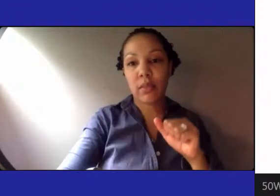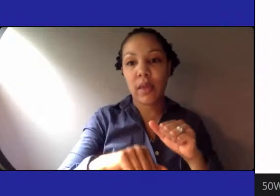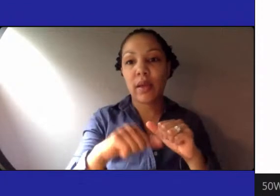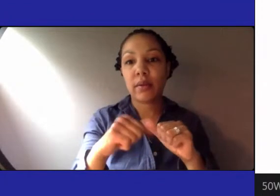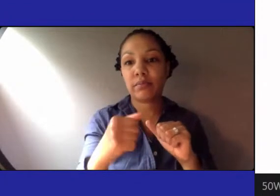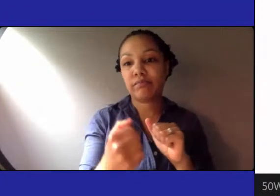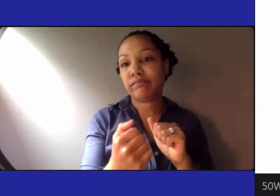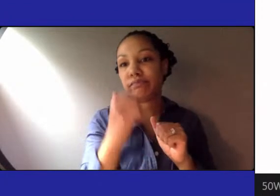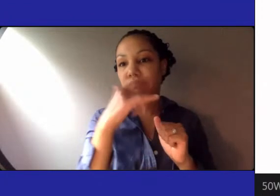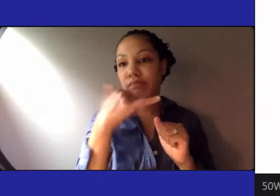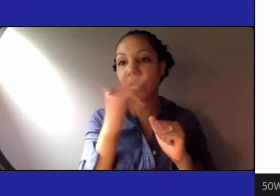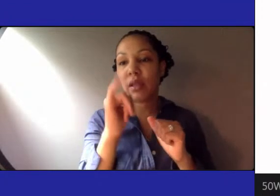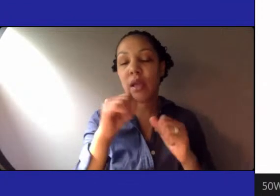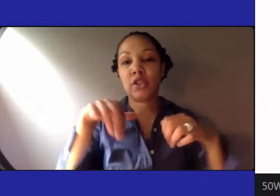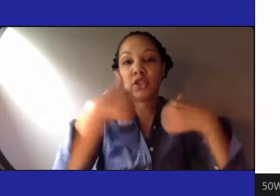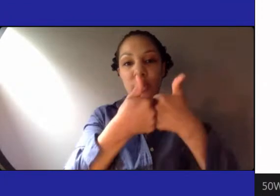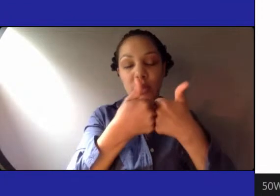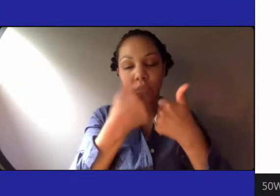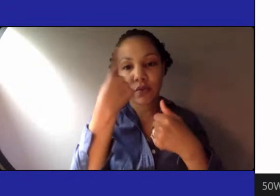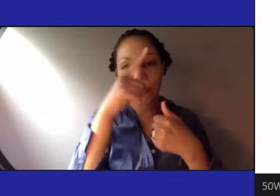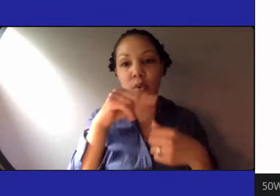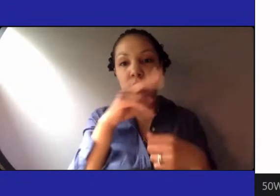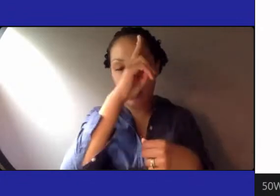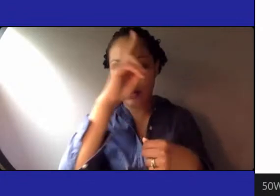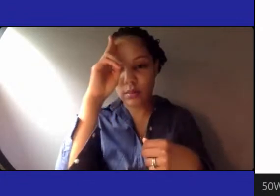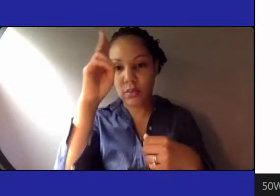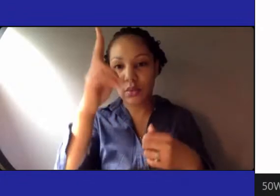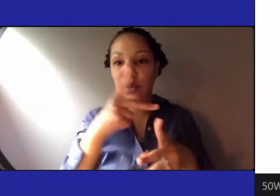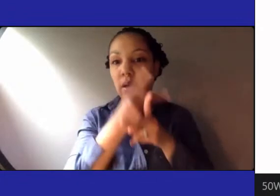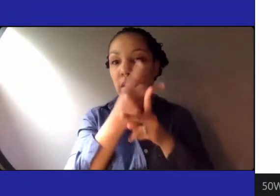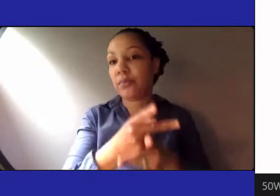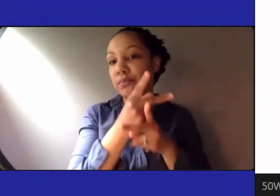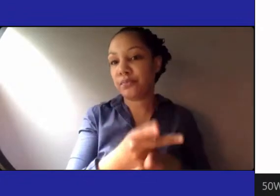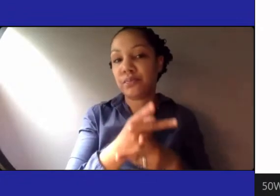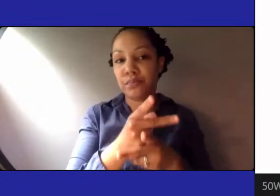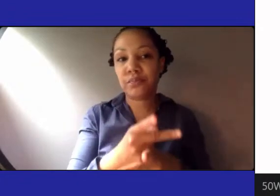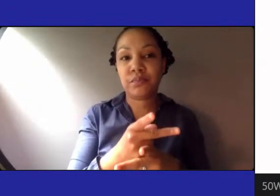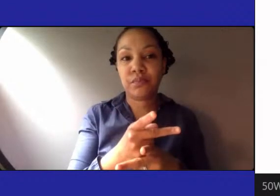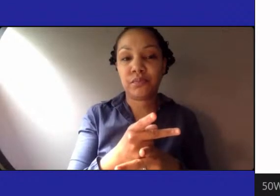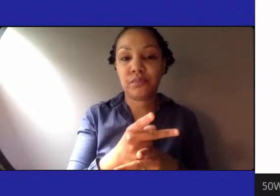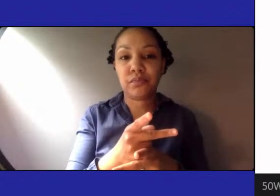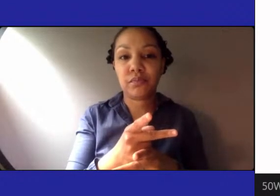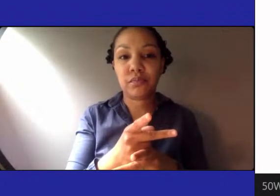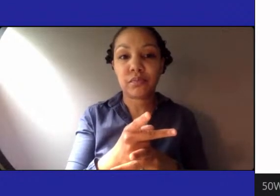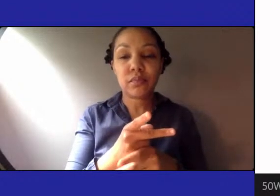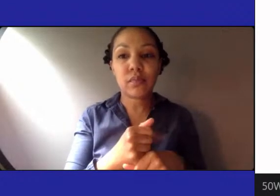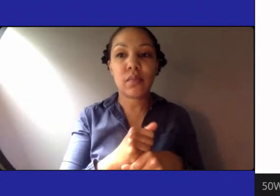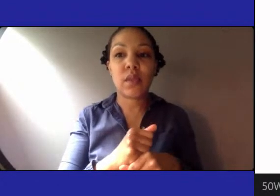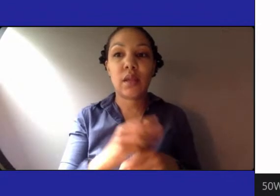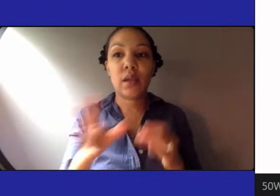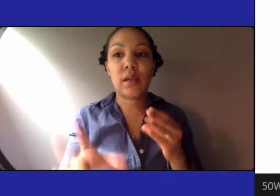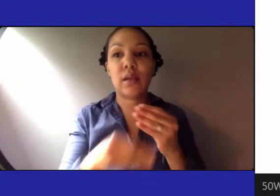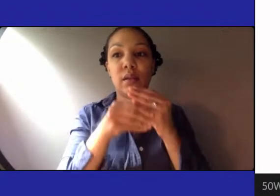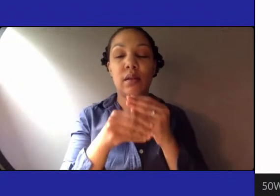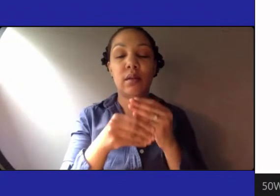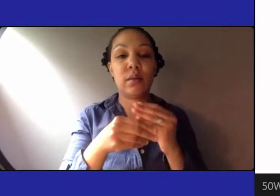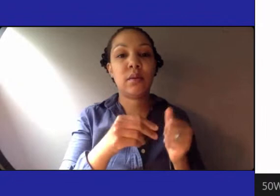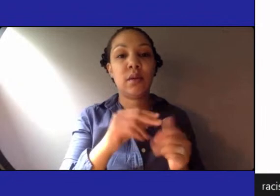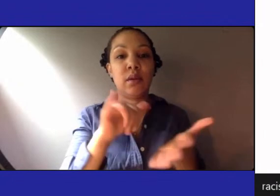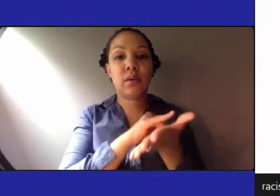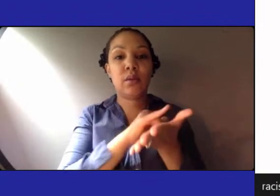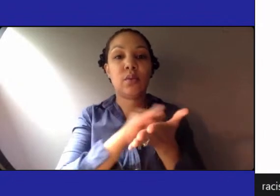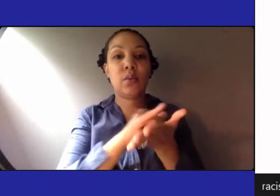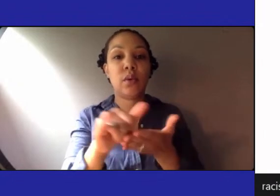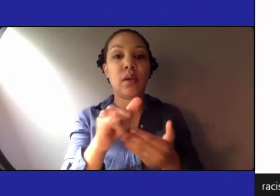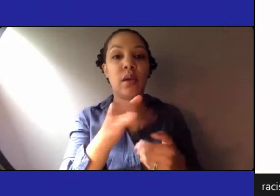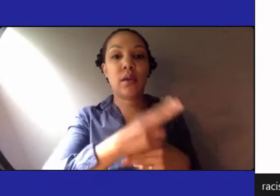care, which is the New York City Health and Hospitals' core value. In addition, New York City Health and Hospitals recognizes that